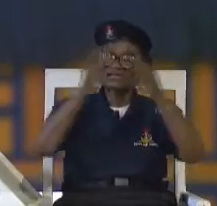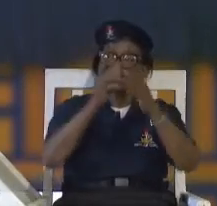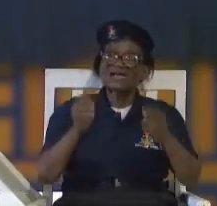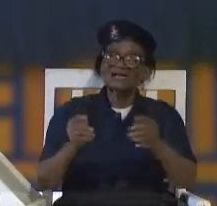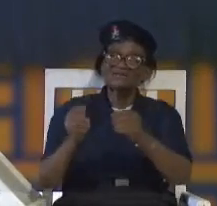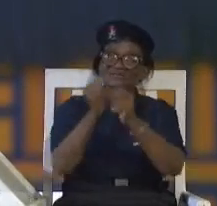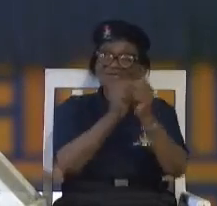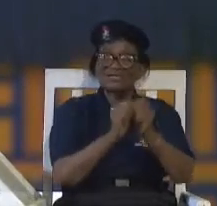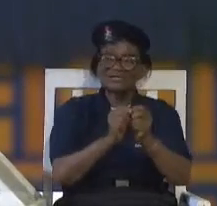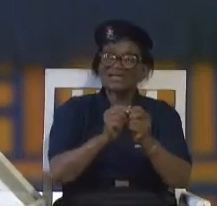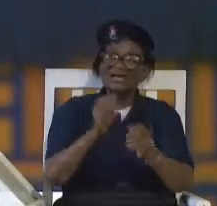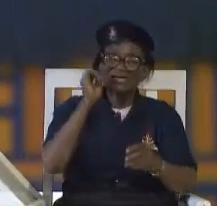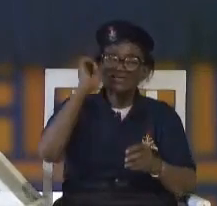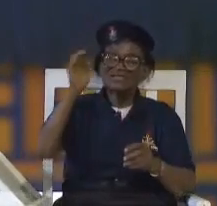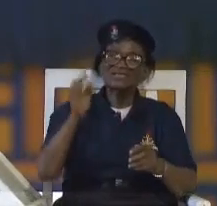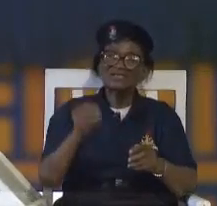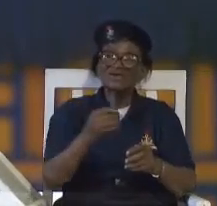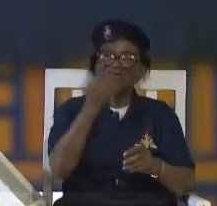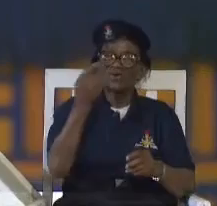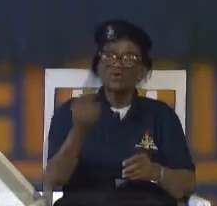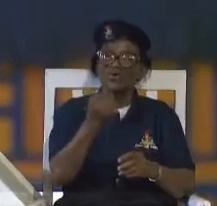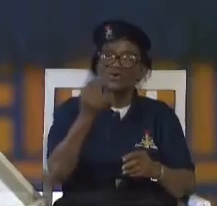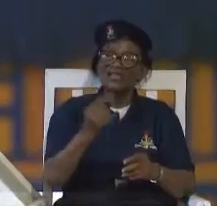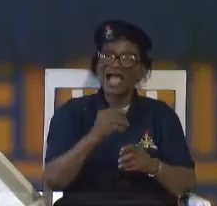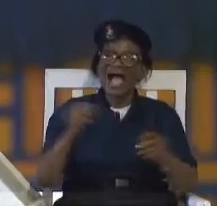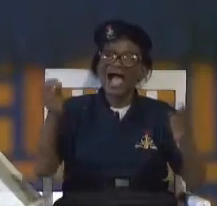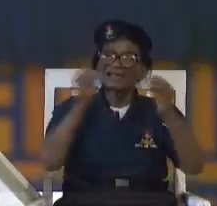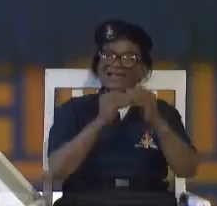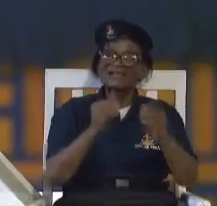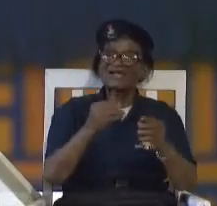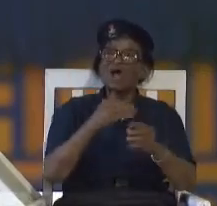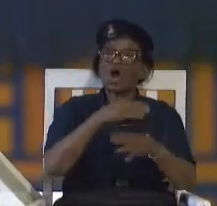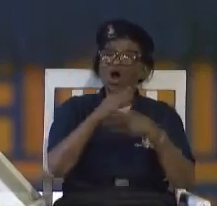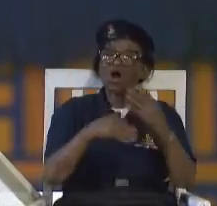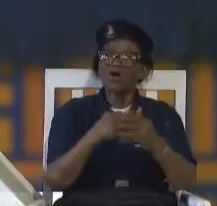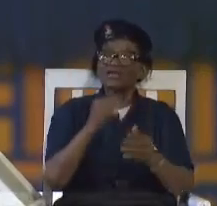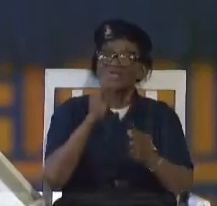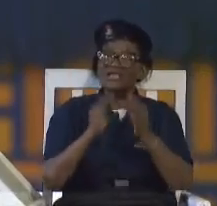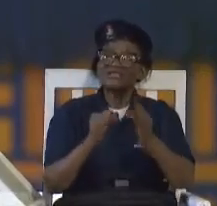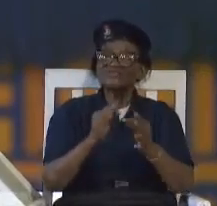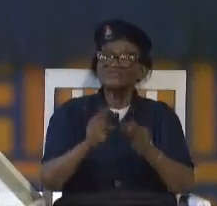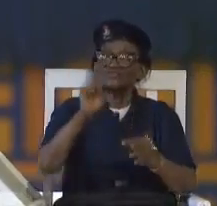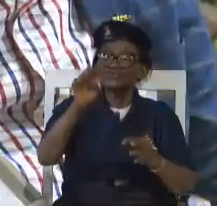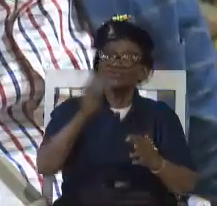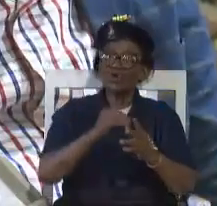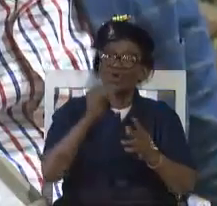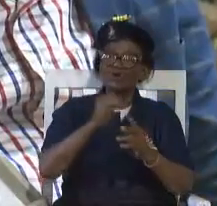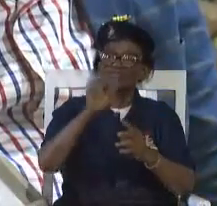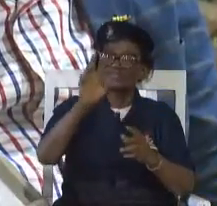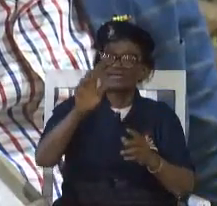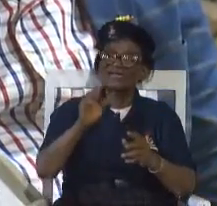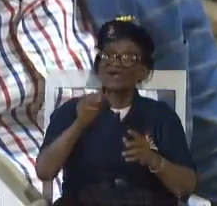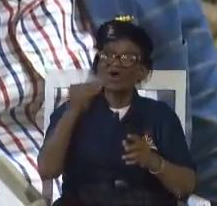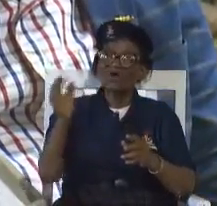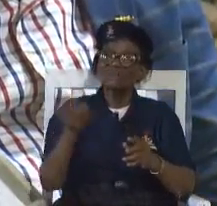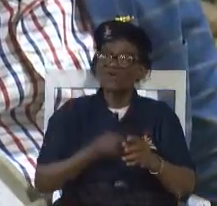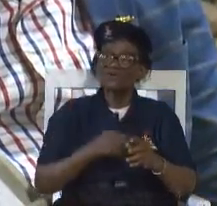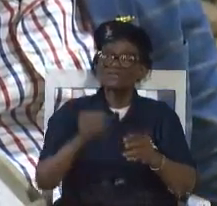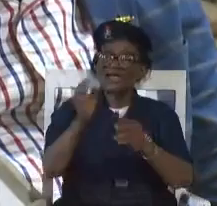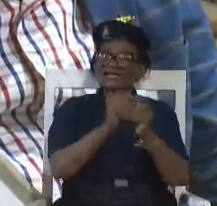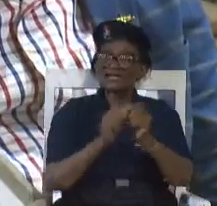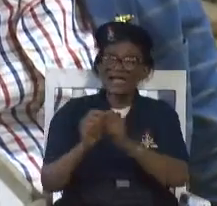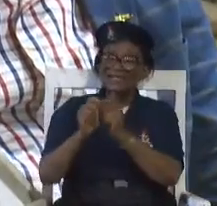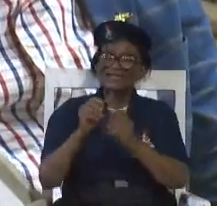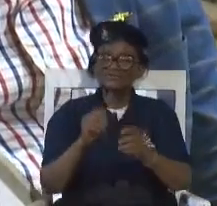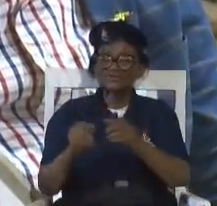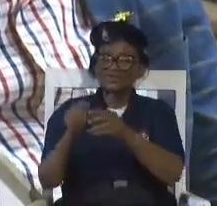He only added all. If two or three of us gather together, He said He will be in